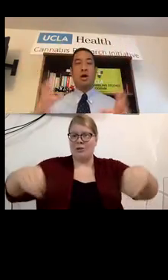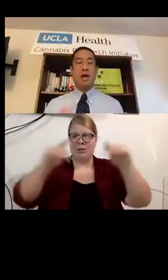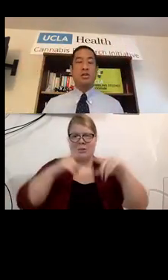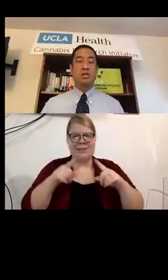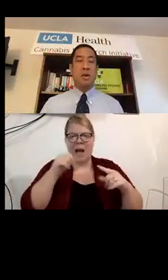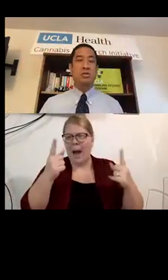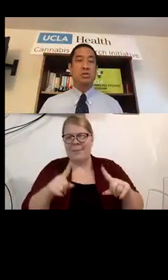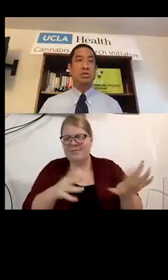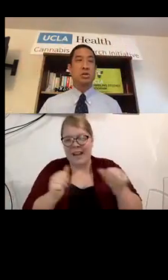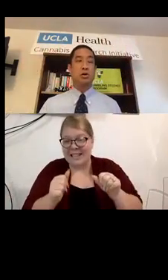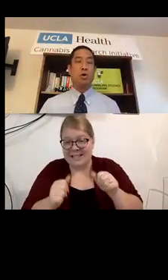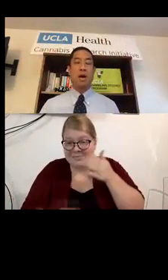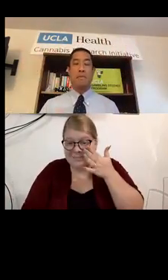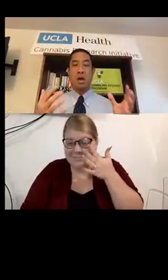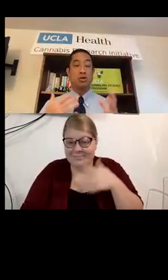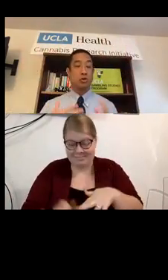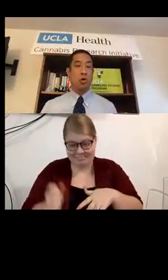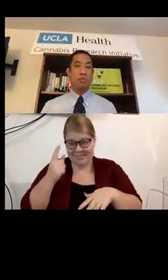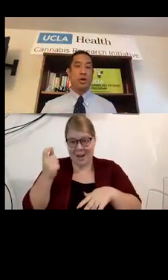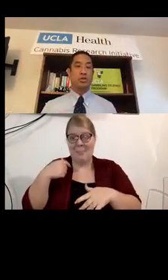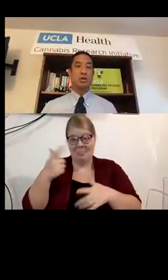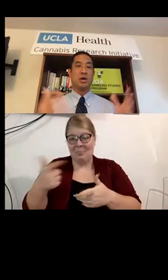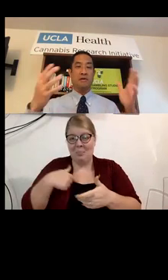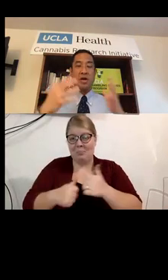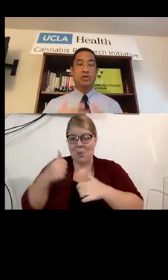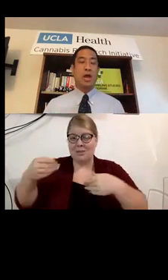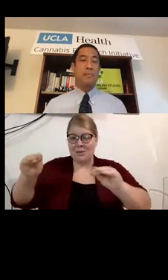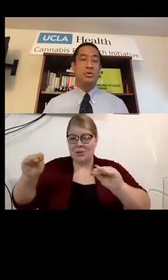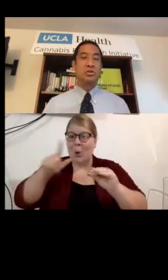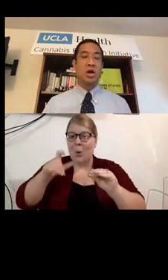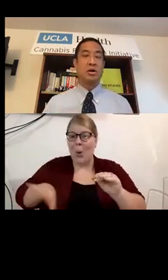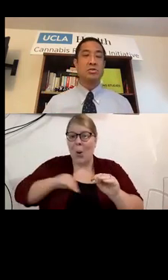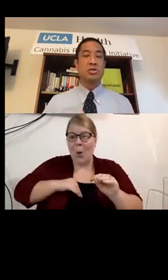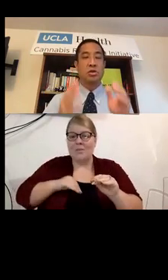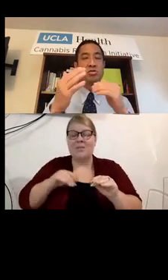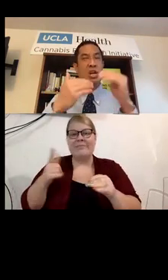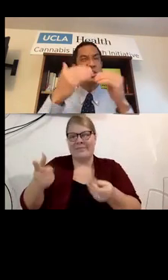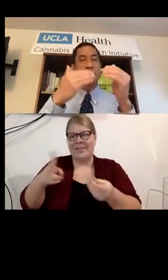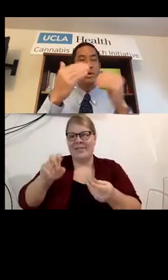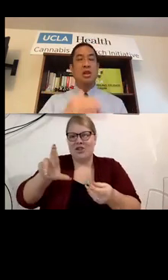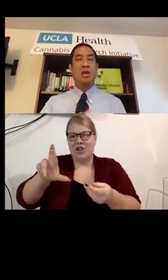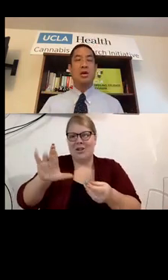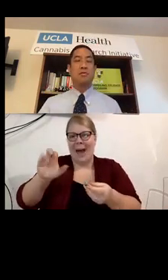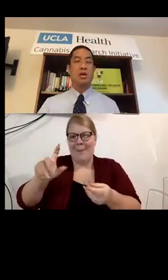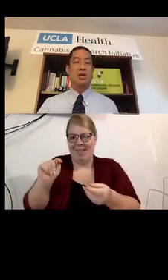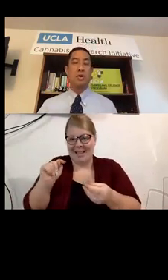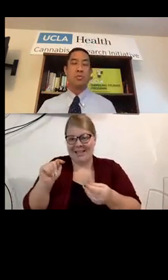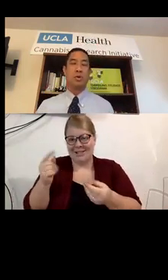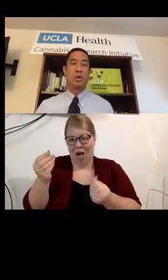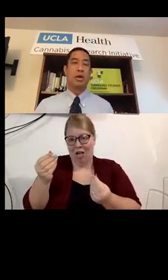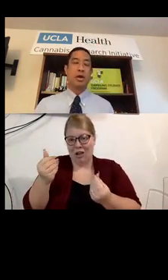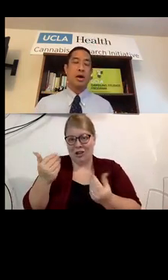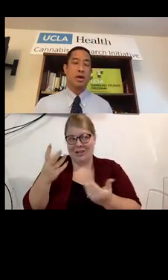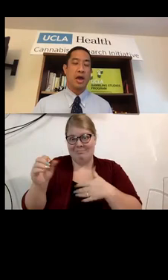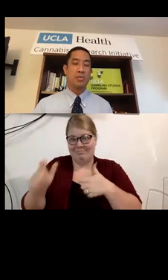majority of a lot of these dispensaries are still owned by major corporation venture capitalist dollars, which still creates a little bit of inequity